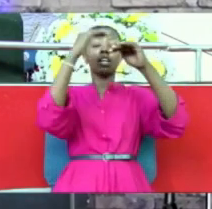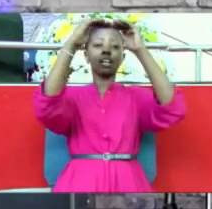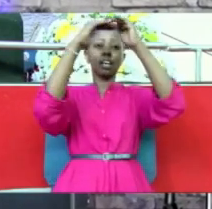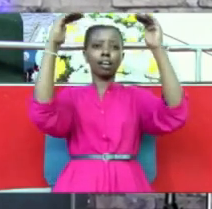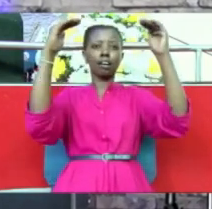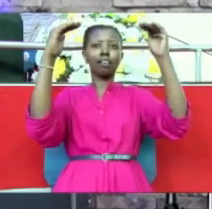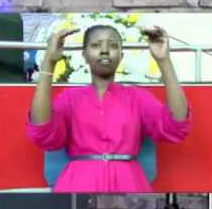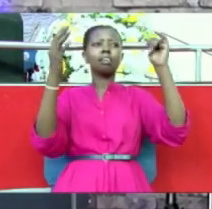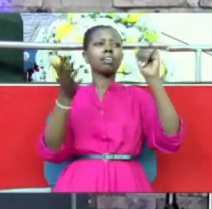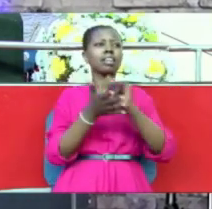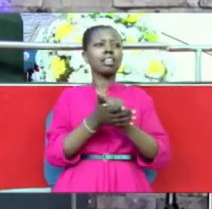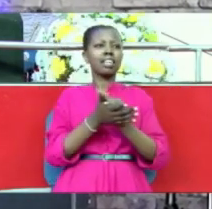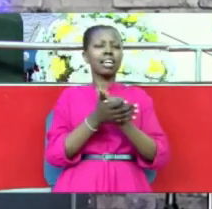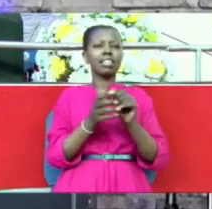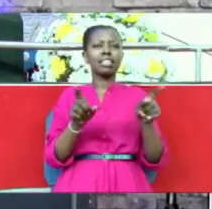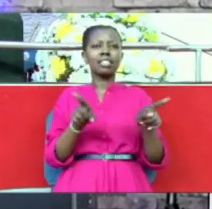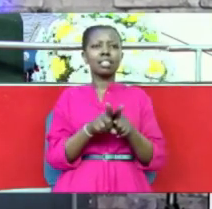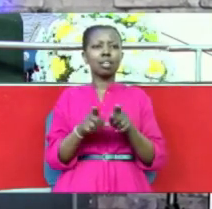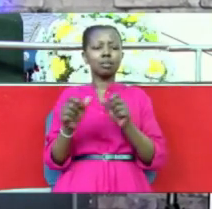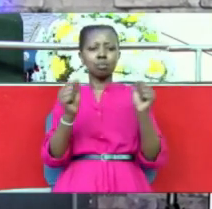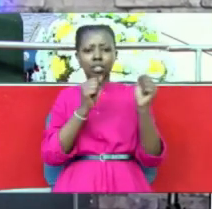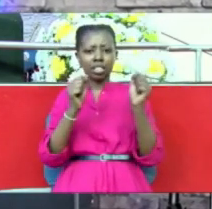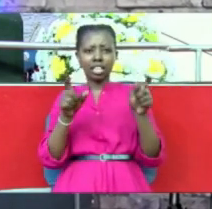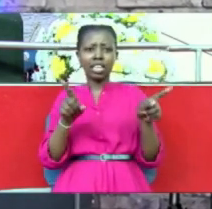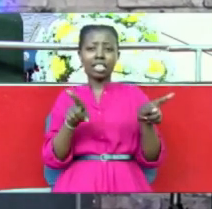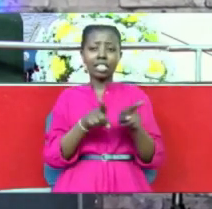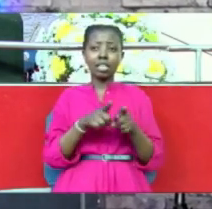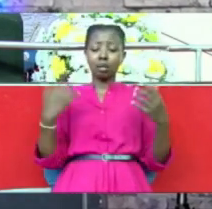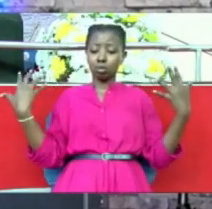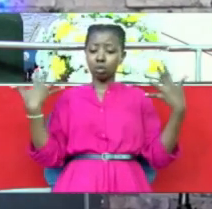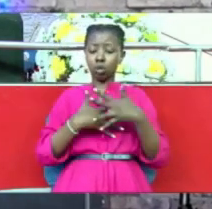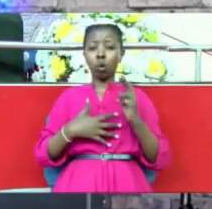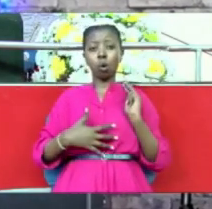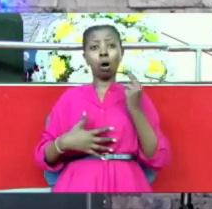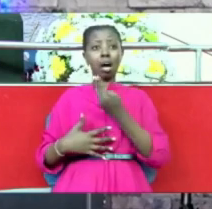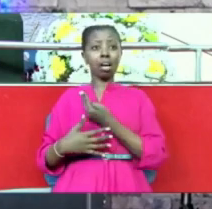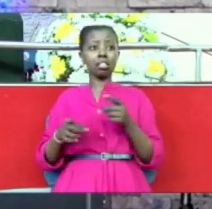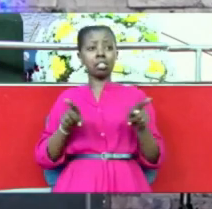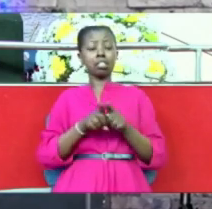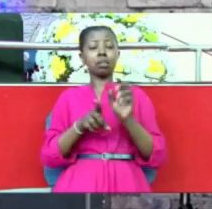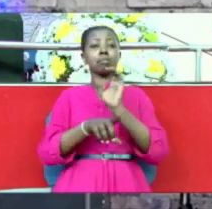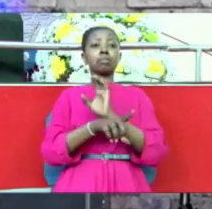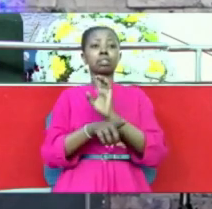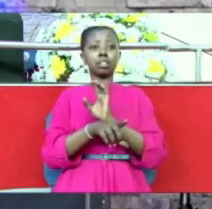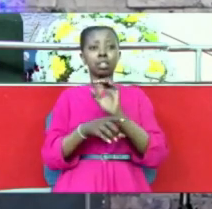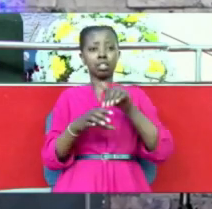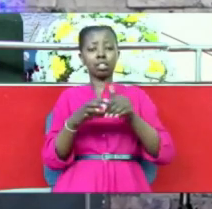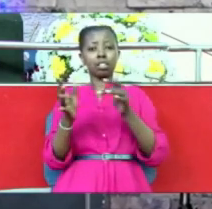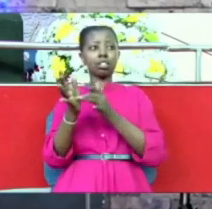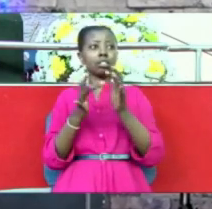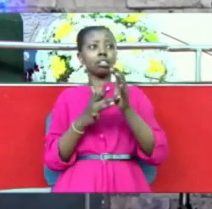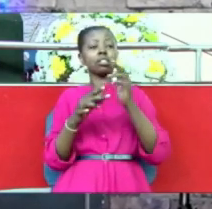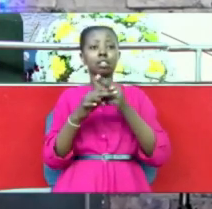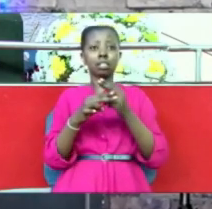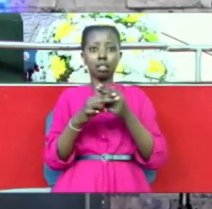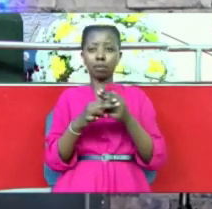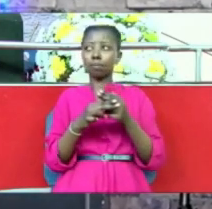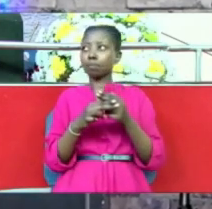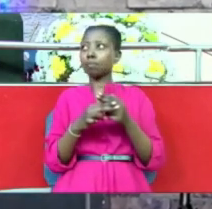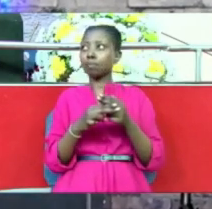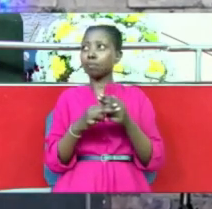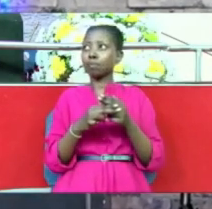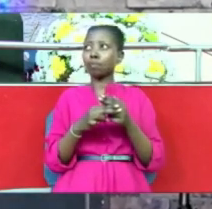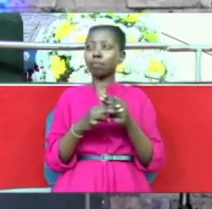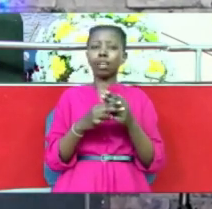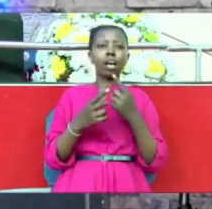that will shake and surprise us as a church in the mighty name of Jesus. He